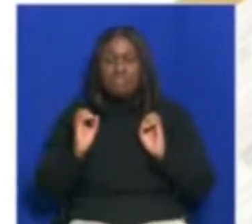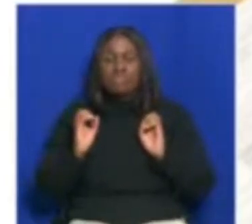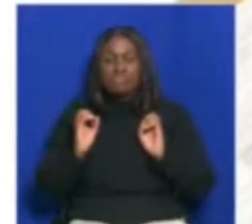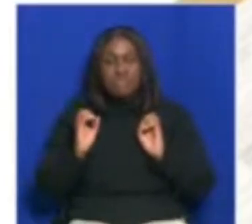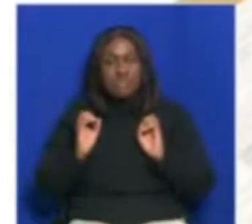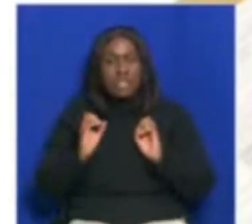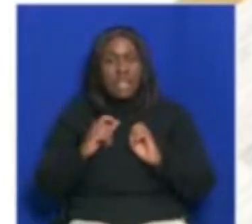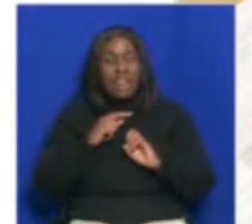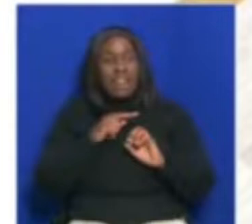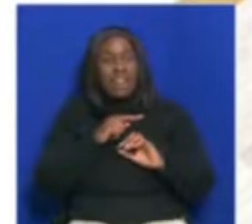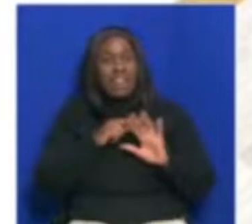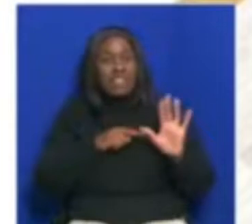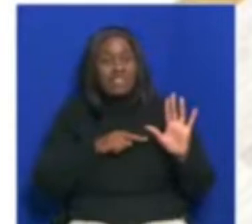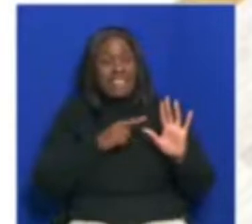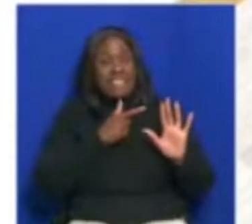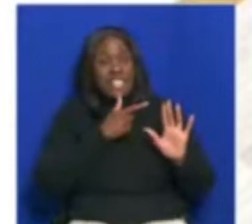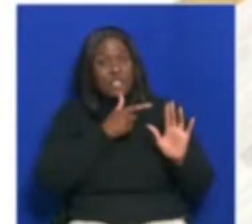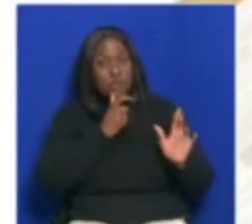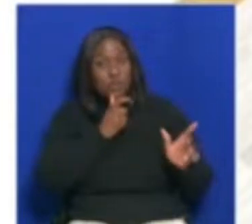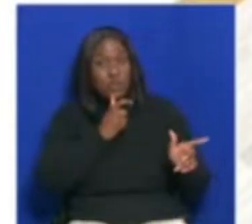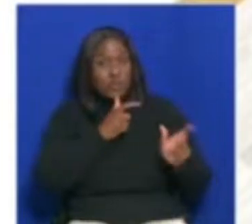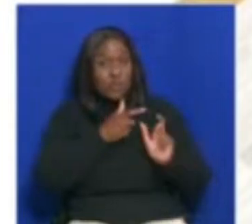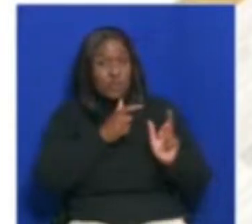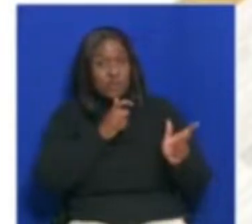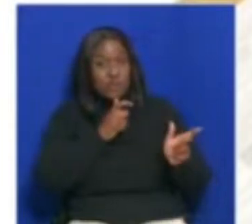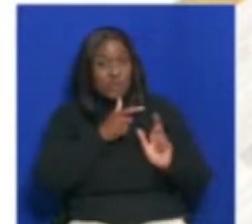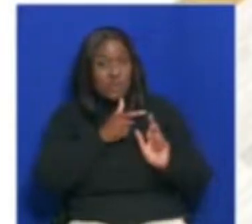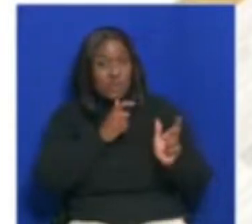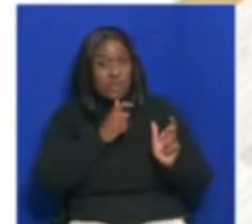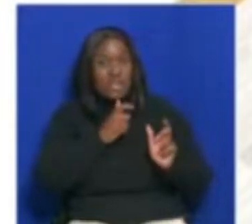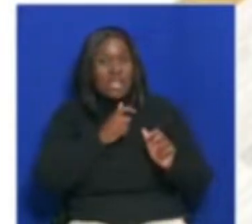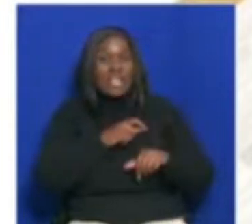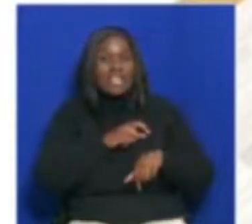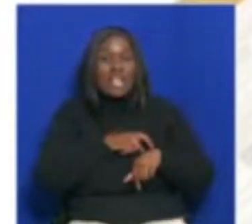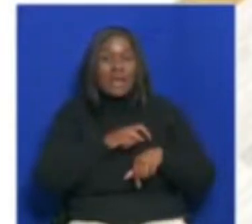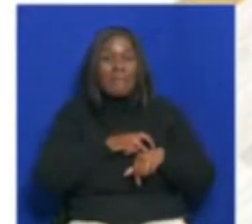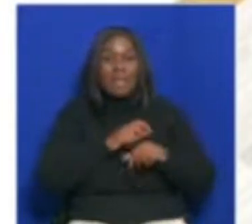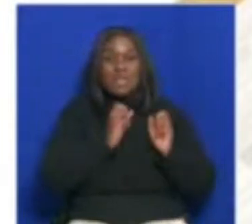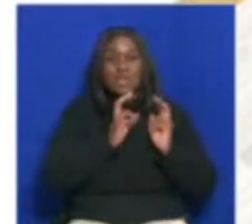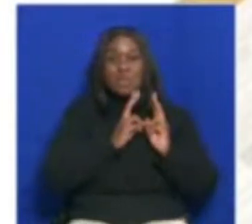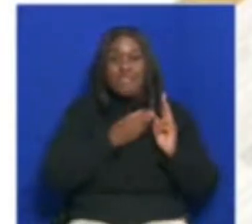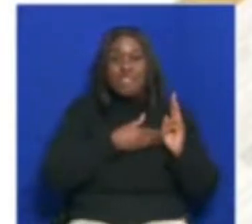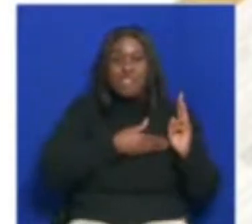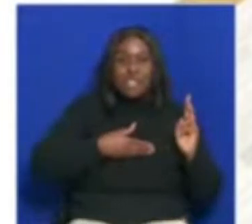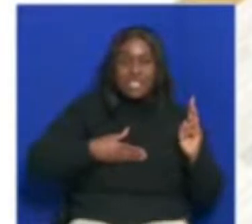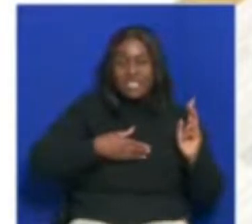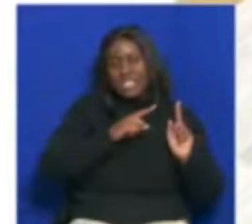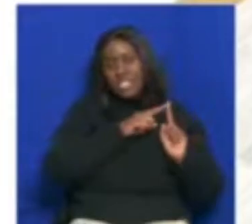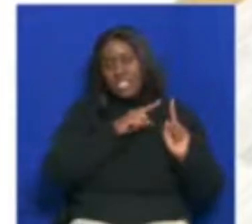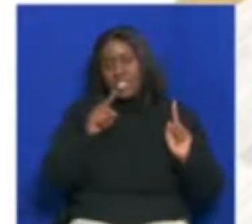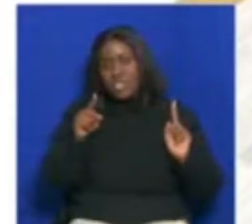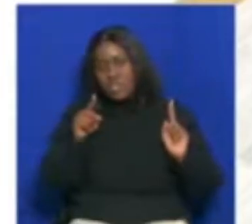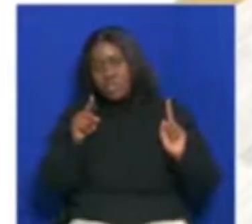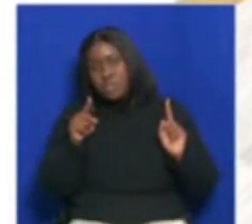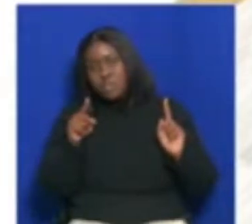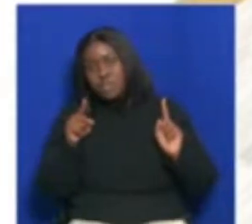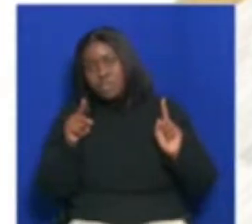occupants occurred between 12:30 and 1300 hours on the 1st of April.